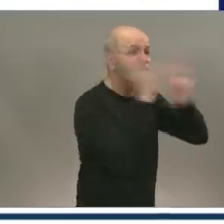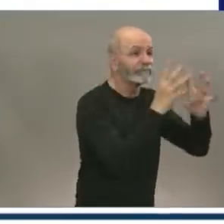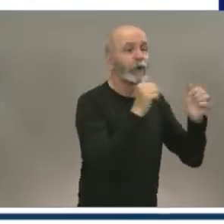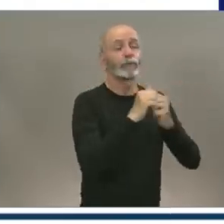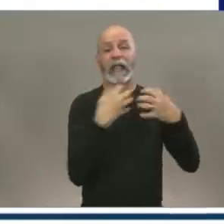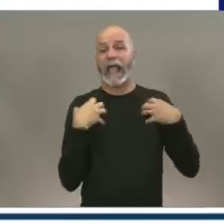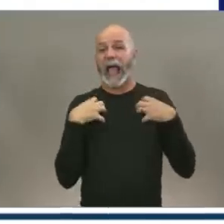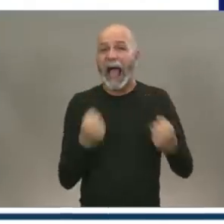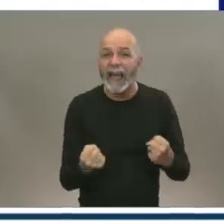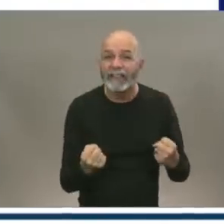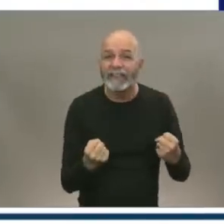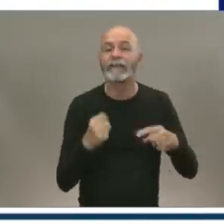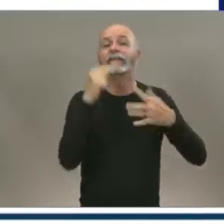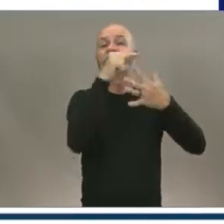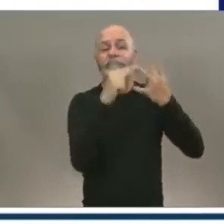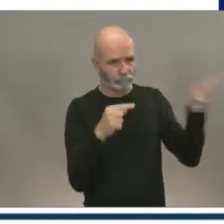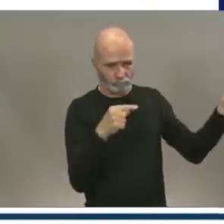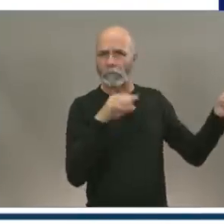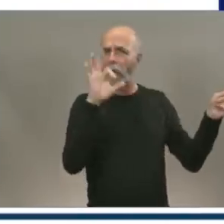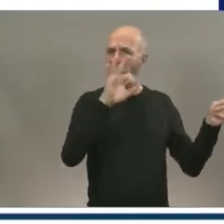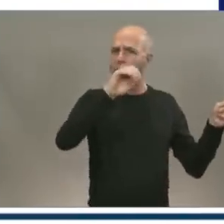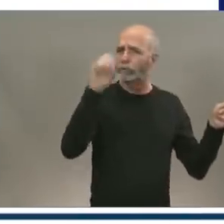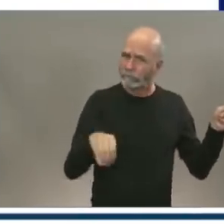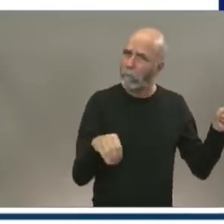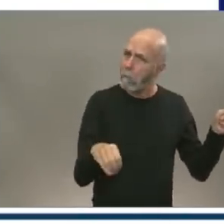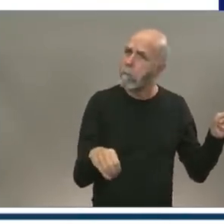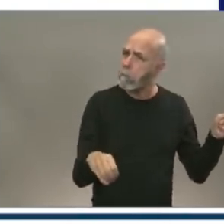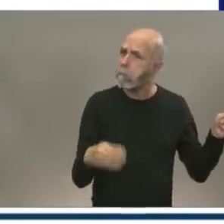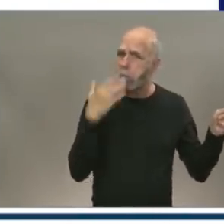are good, all things considered. We need to keep working